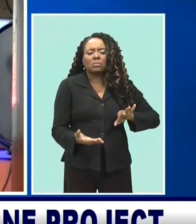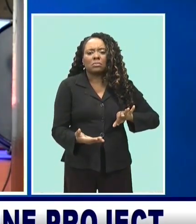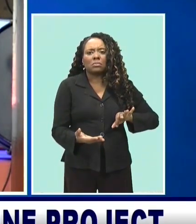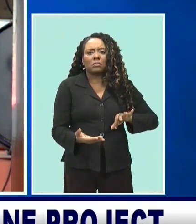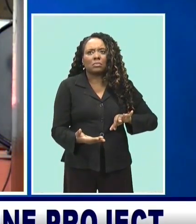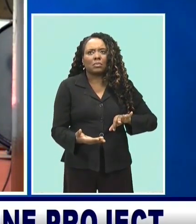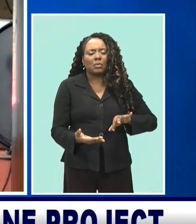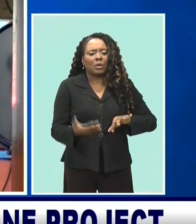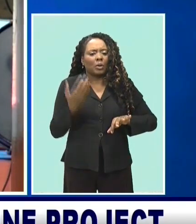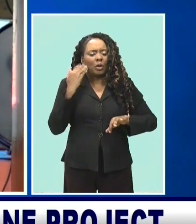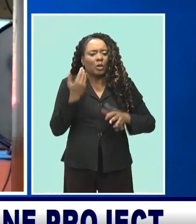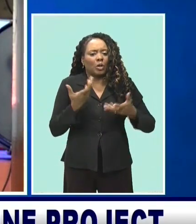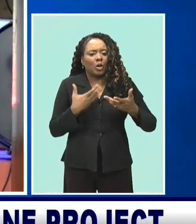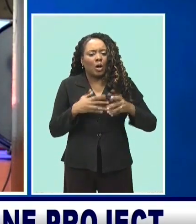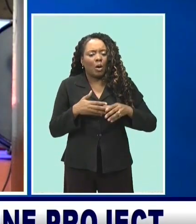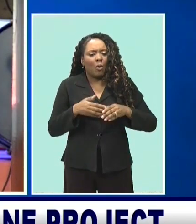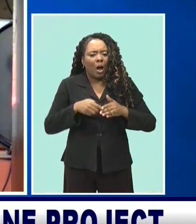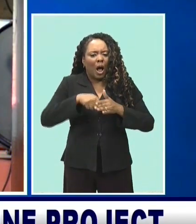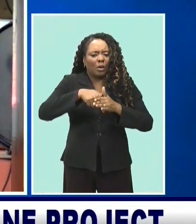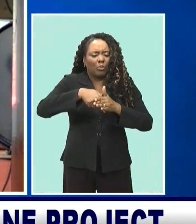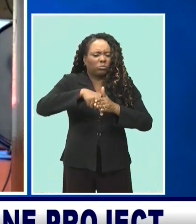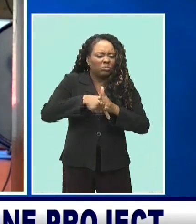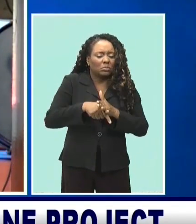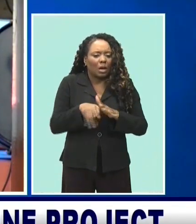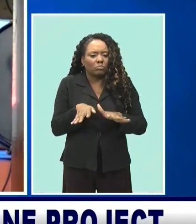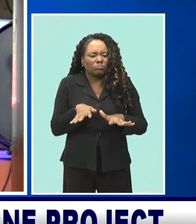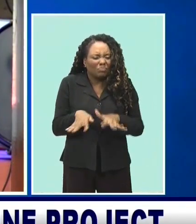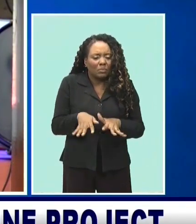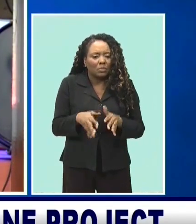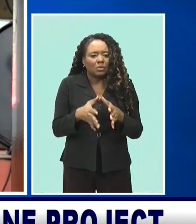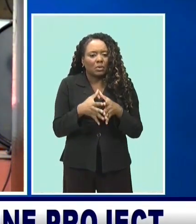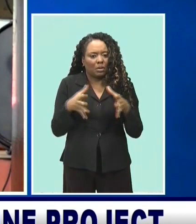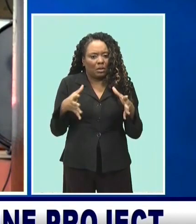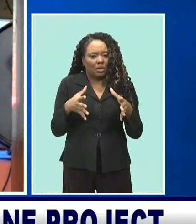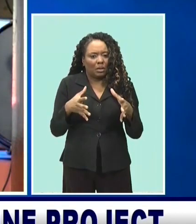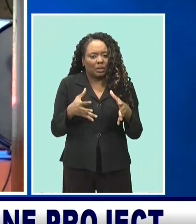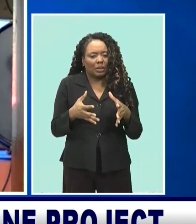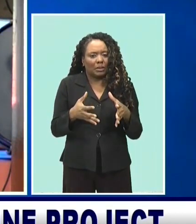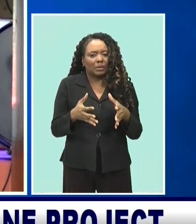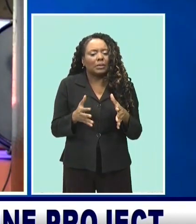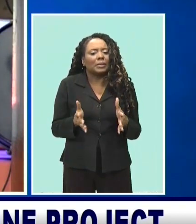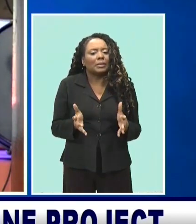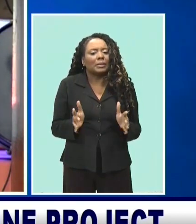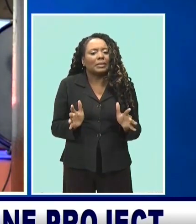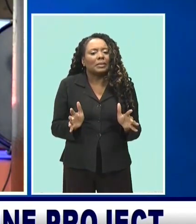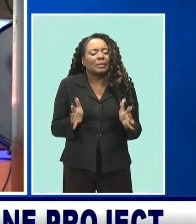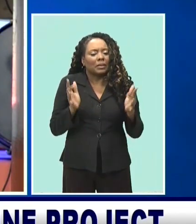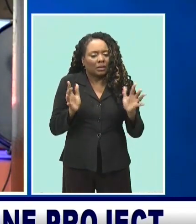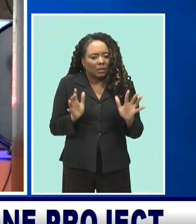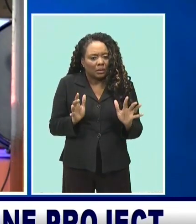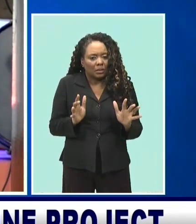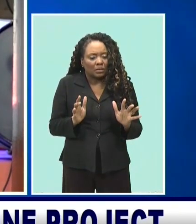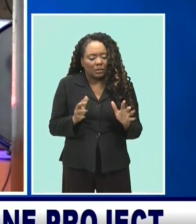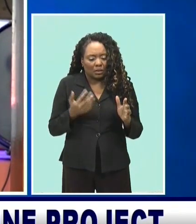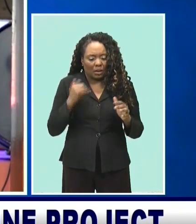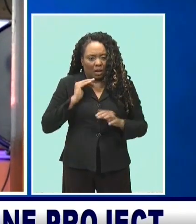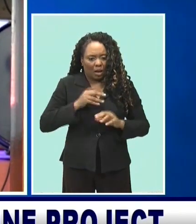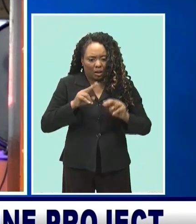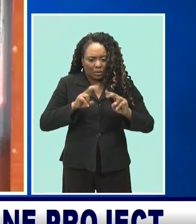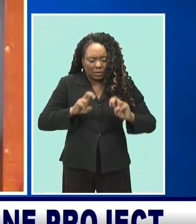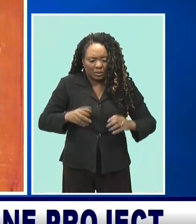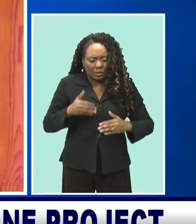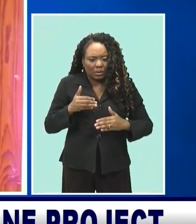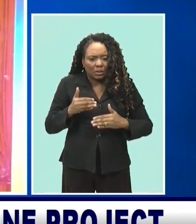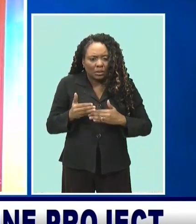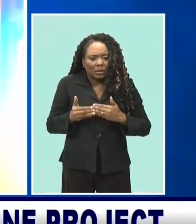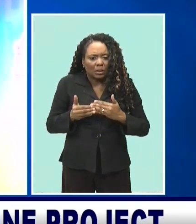minimum vibration is the best option. So the investigation process might be